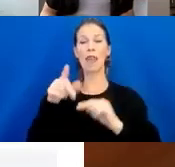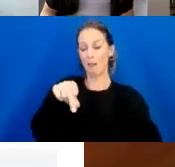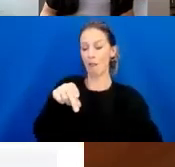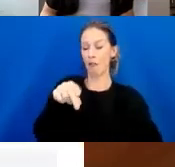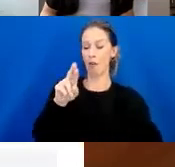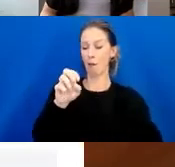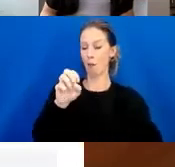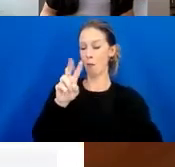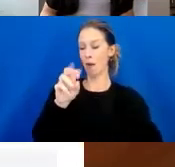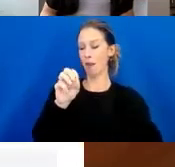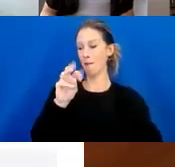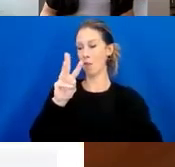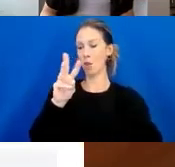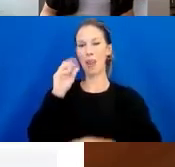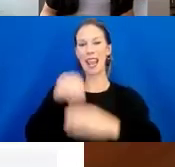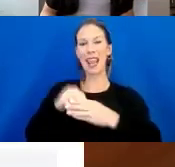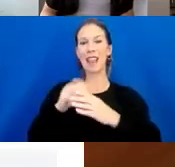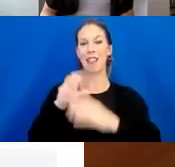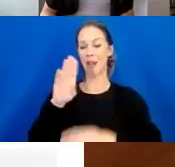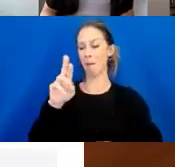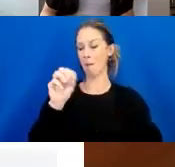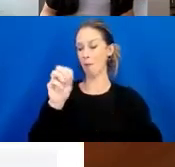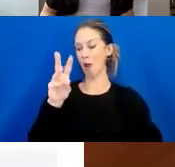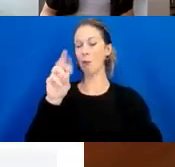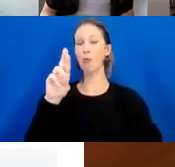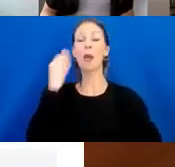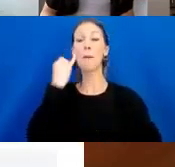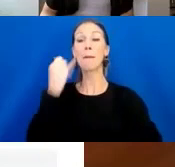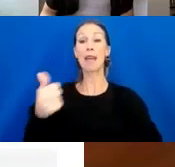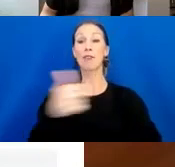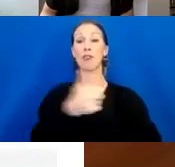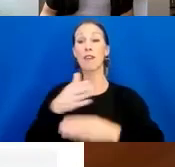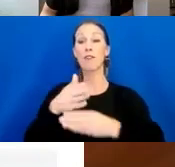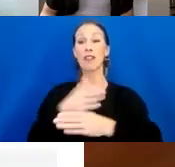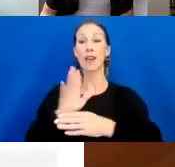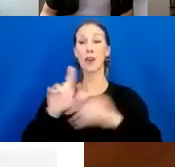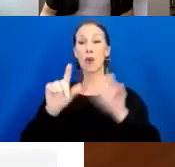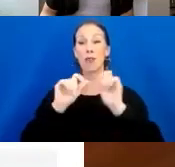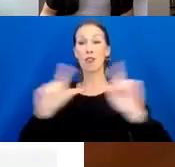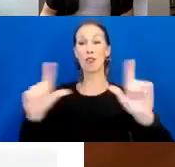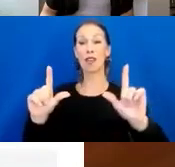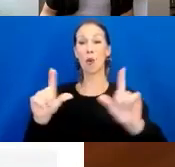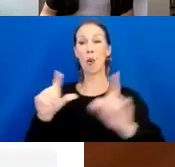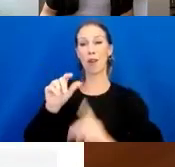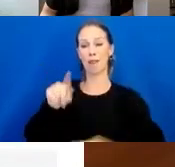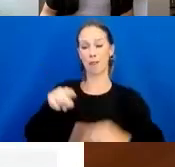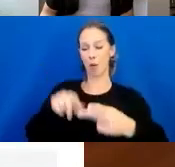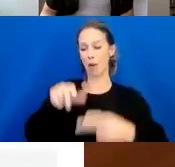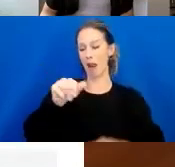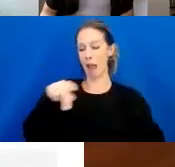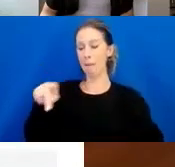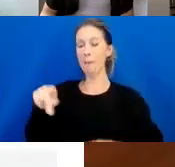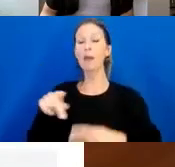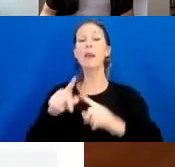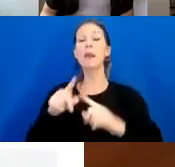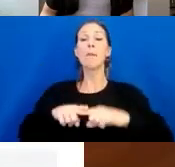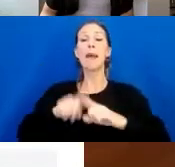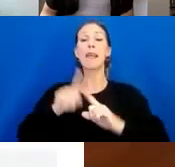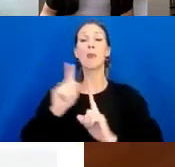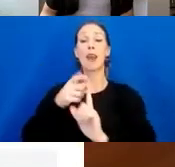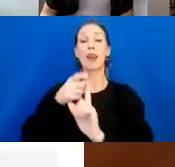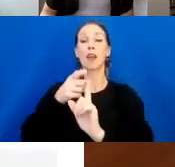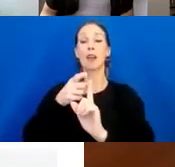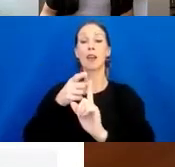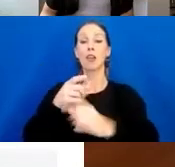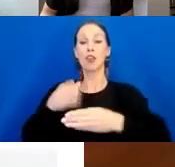But as a reminder, since you are sharing your screen or an application, where you're sharing it from, that application is